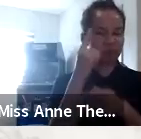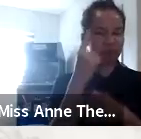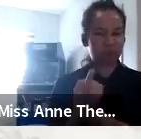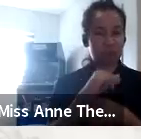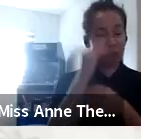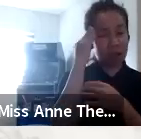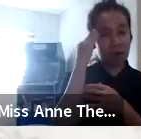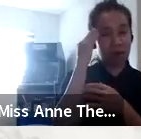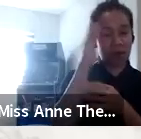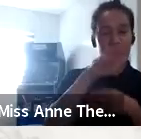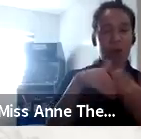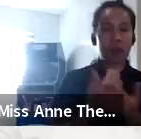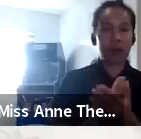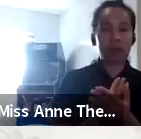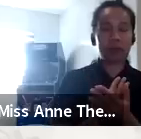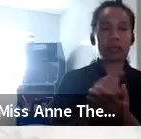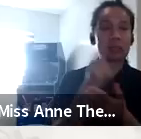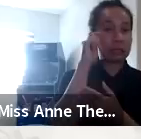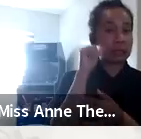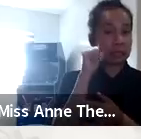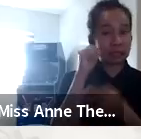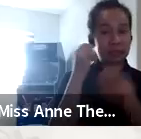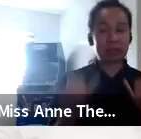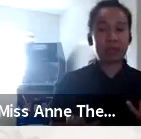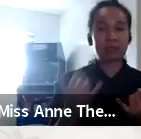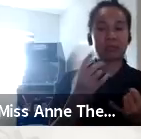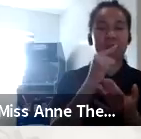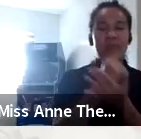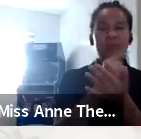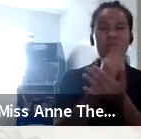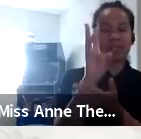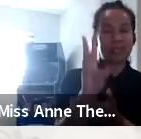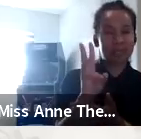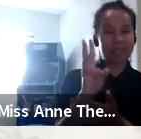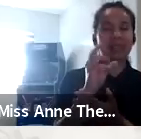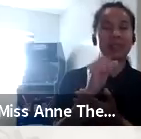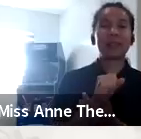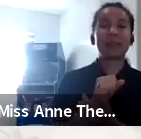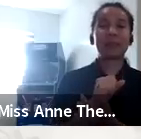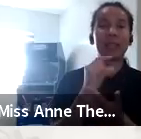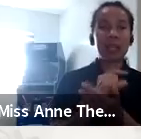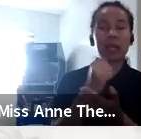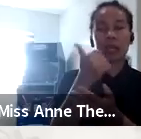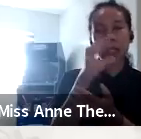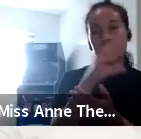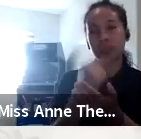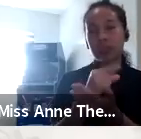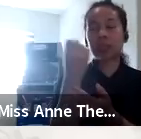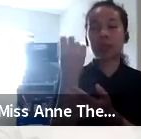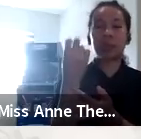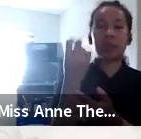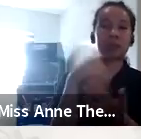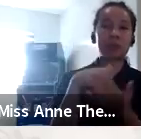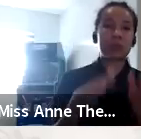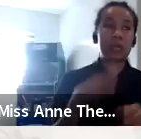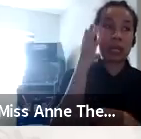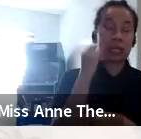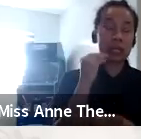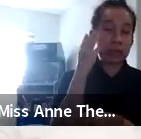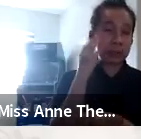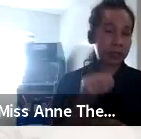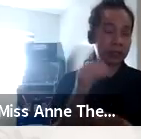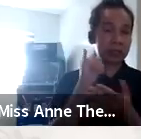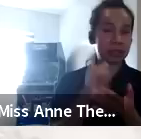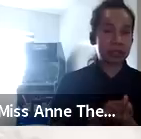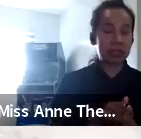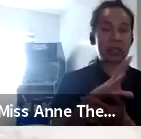lot of the teenagers, a lot of the grade 6 or the grade 10 or grade 12 pupils experienced this. And